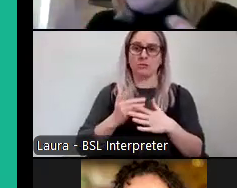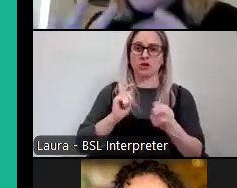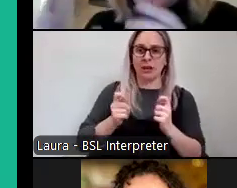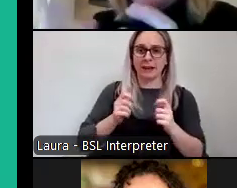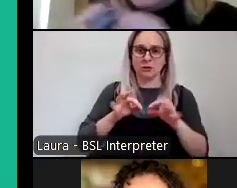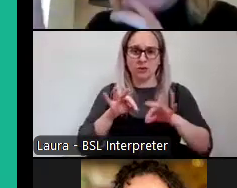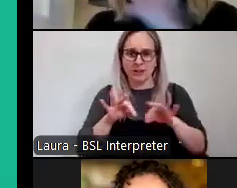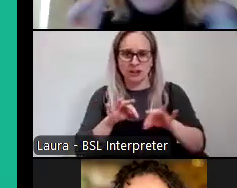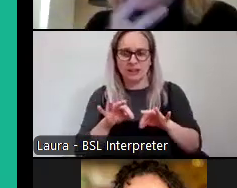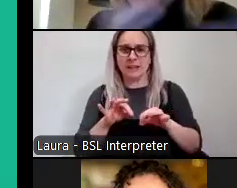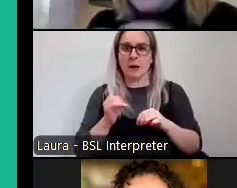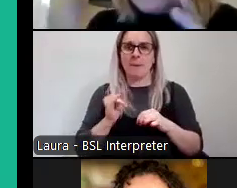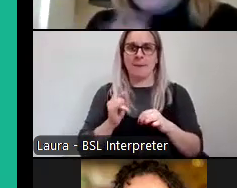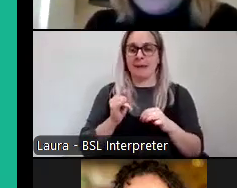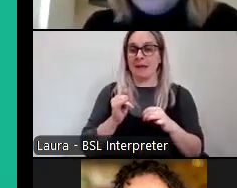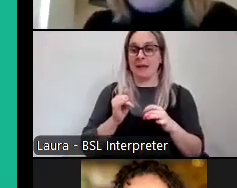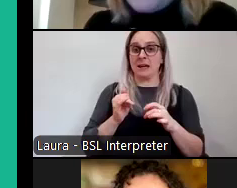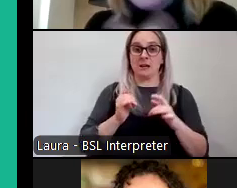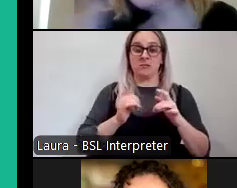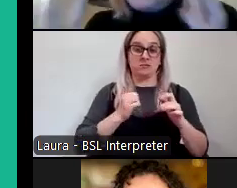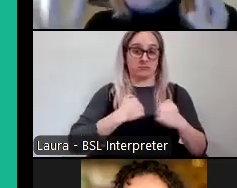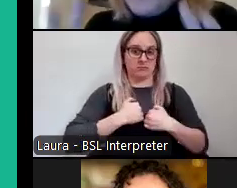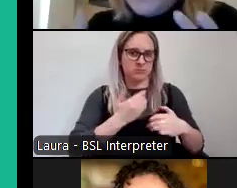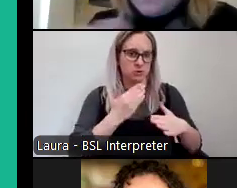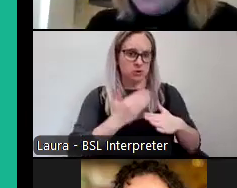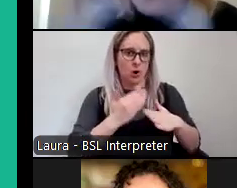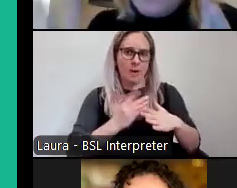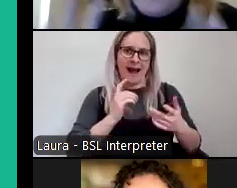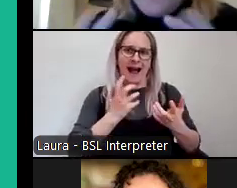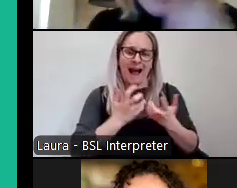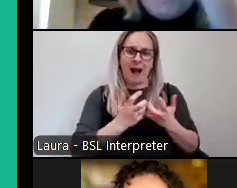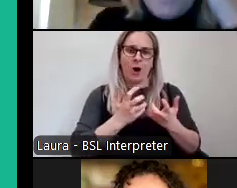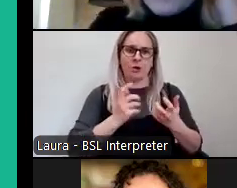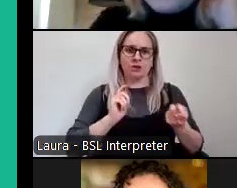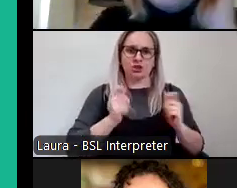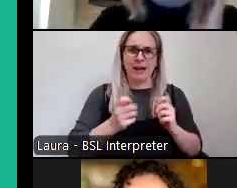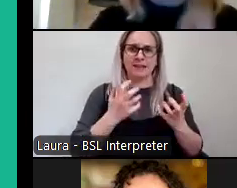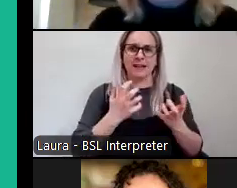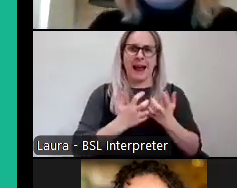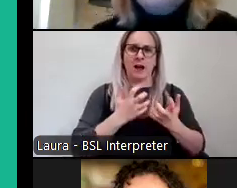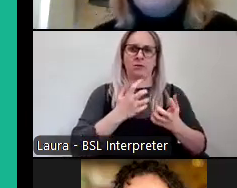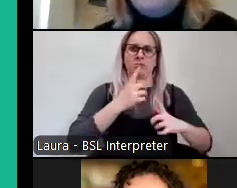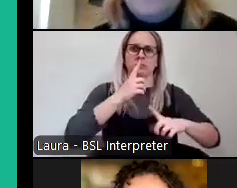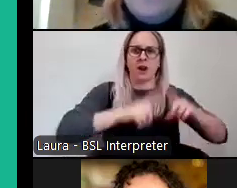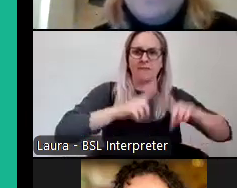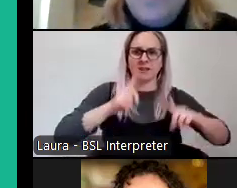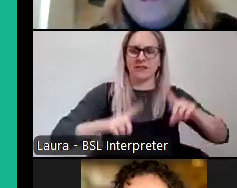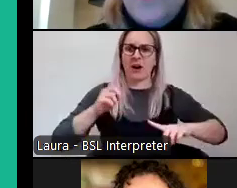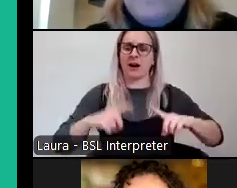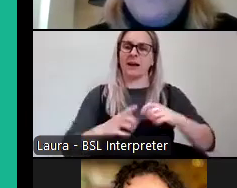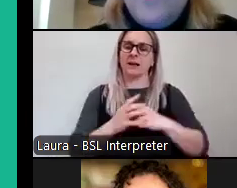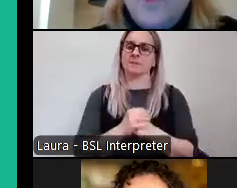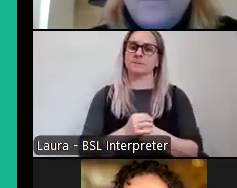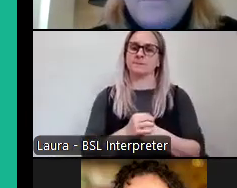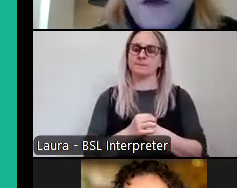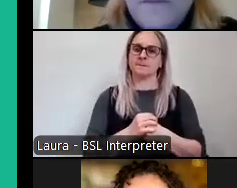around scaling or diversifying your practice. It's really, though, about making an impact. We're